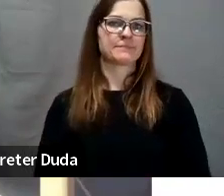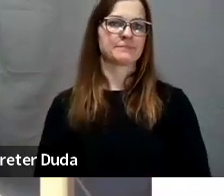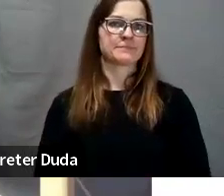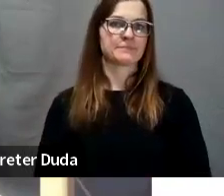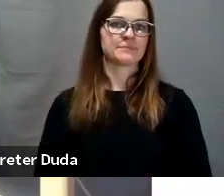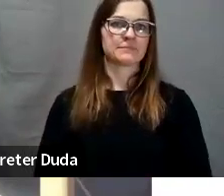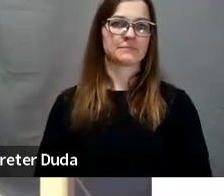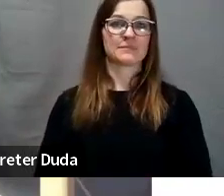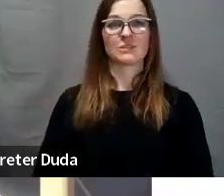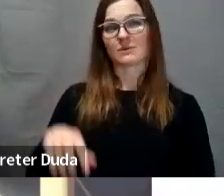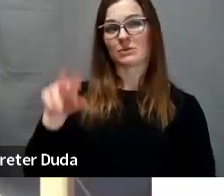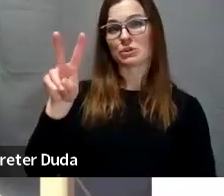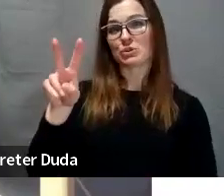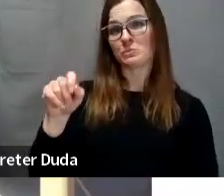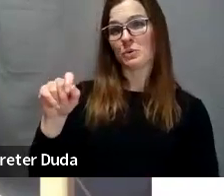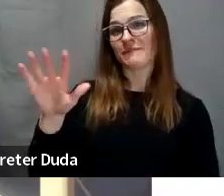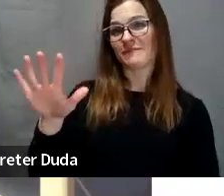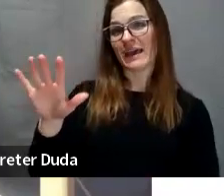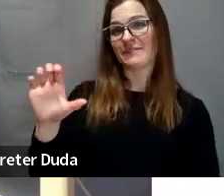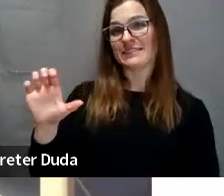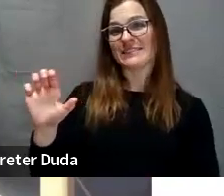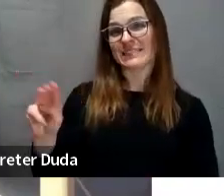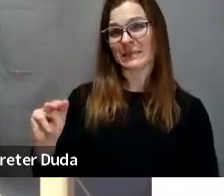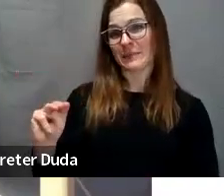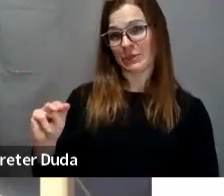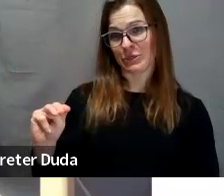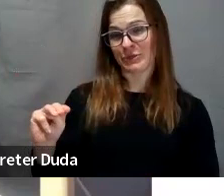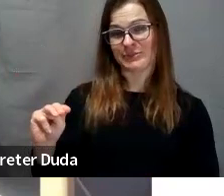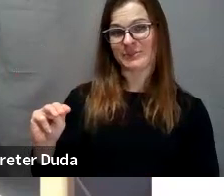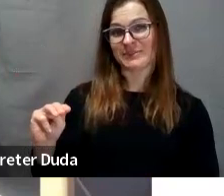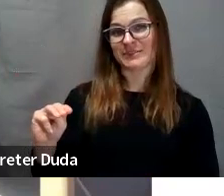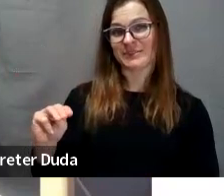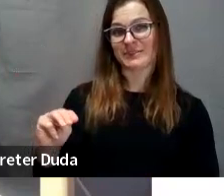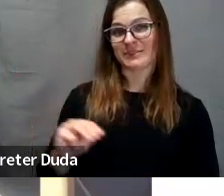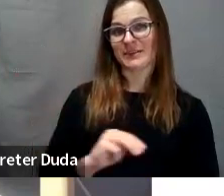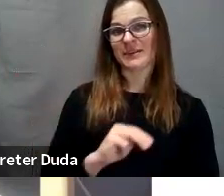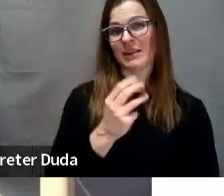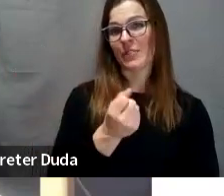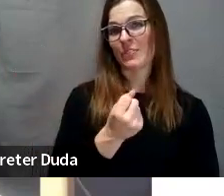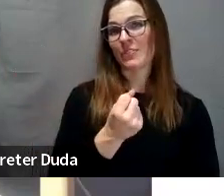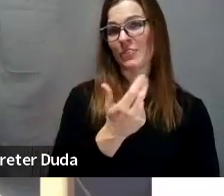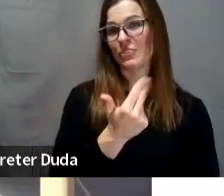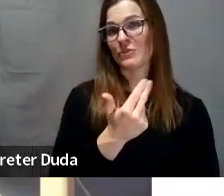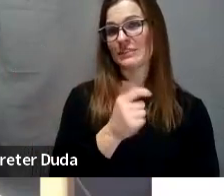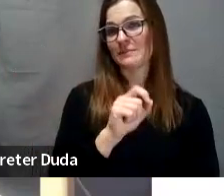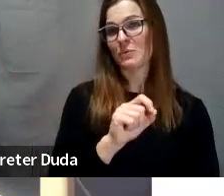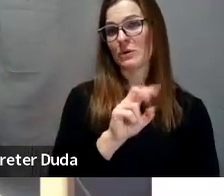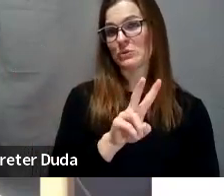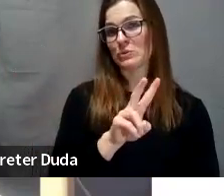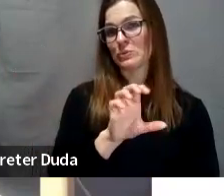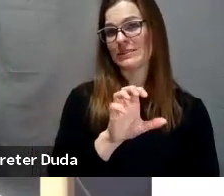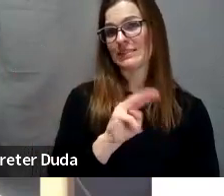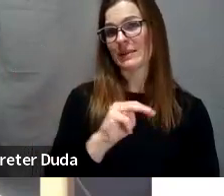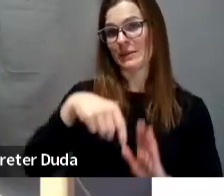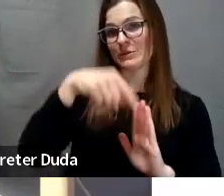it's 2.5 centimeters, which is shown in the picture, and 13.2 centimeters